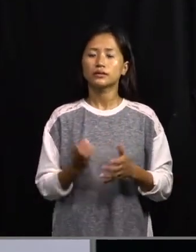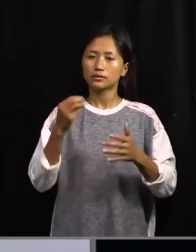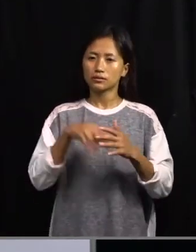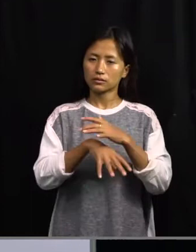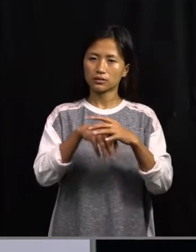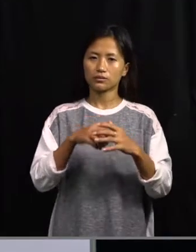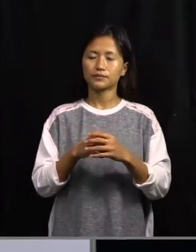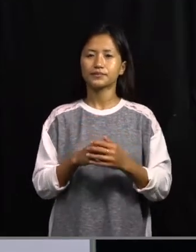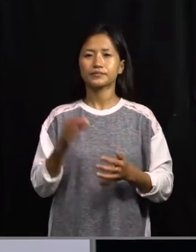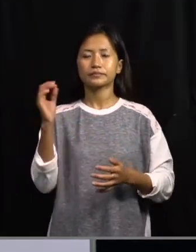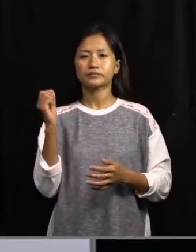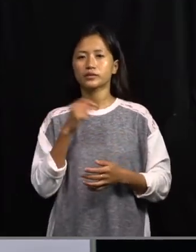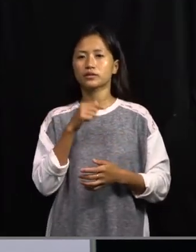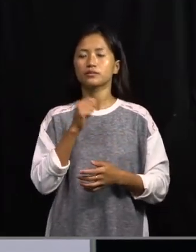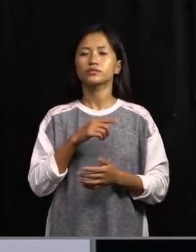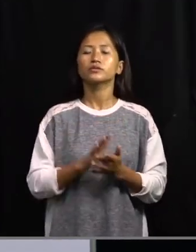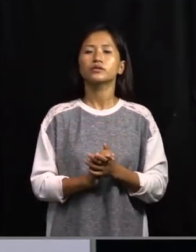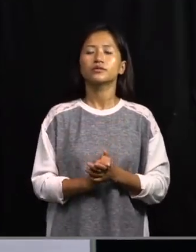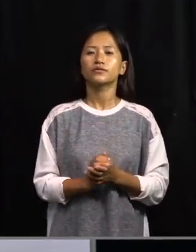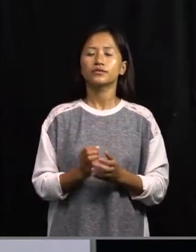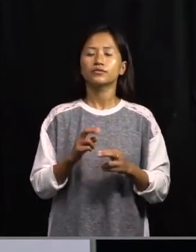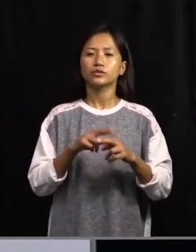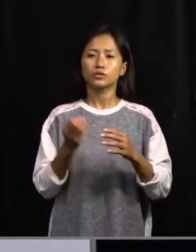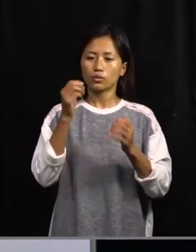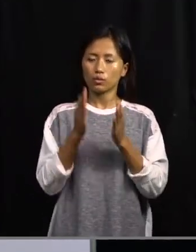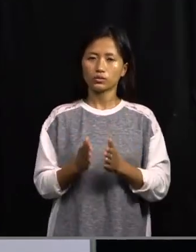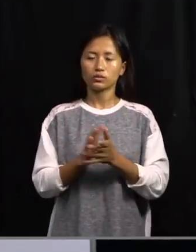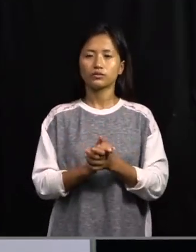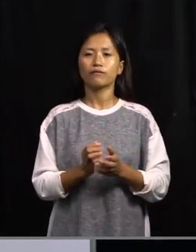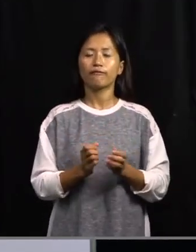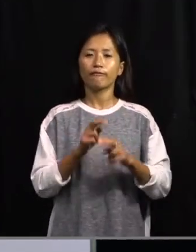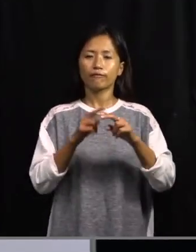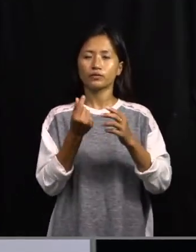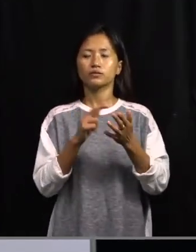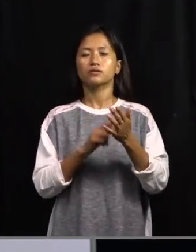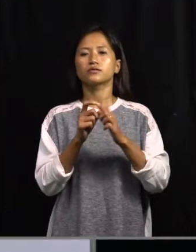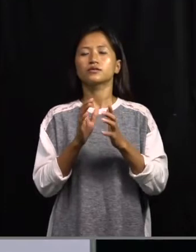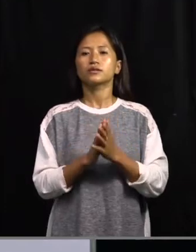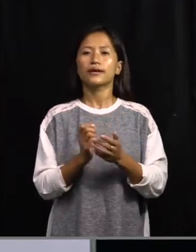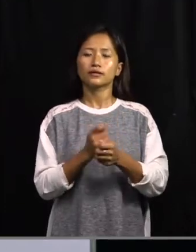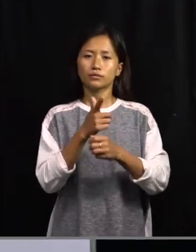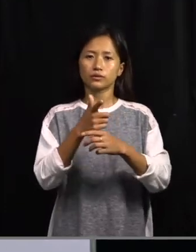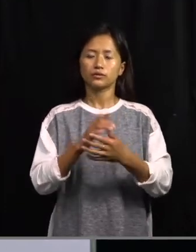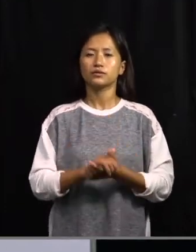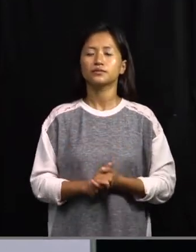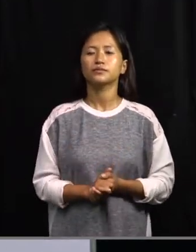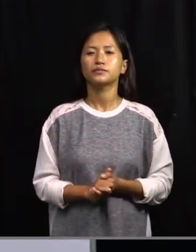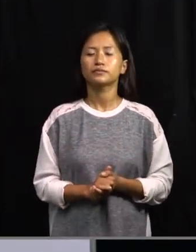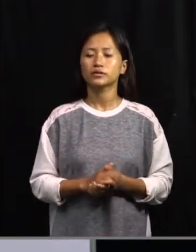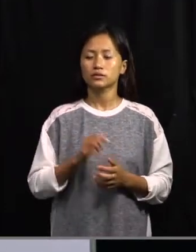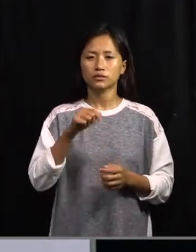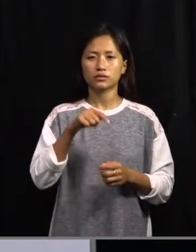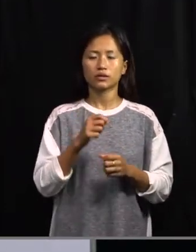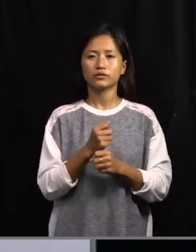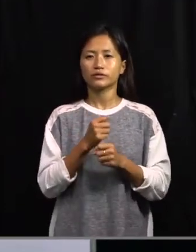in order to fund the planned expenditure. Remember, these are not generated, these